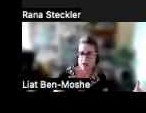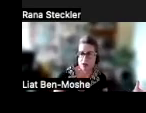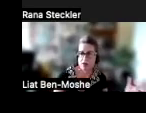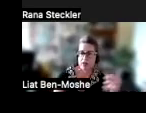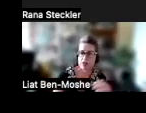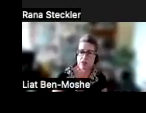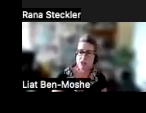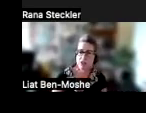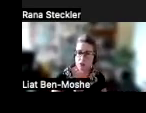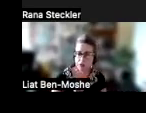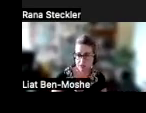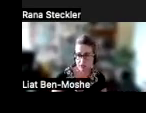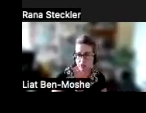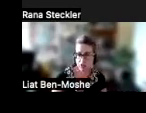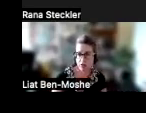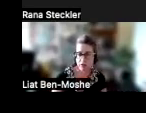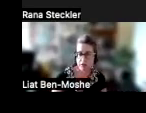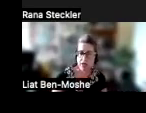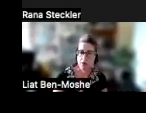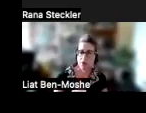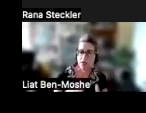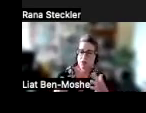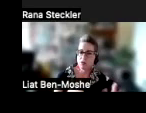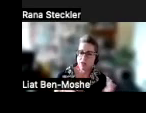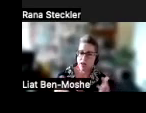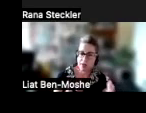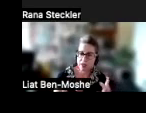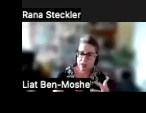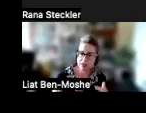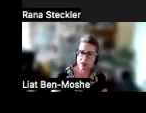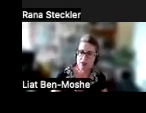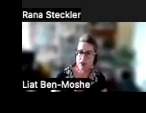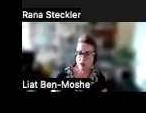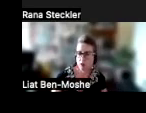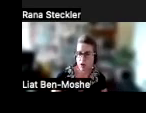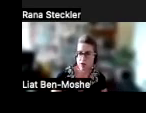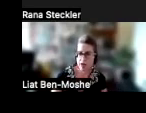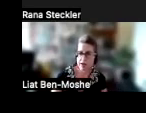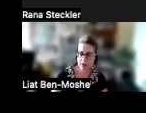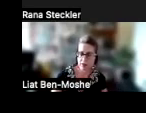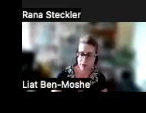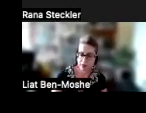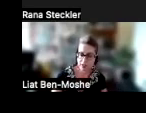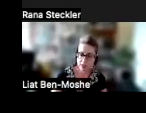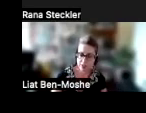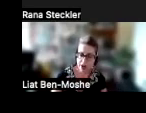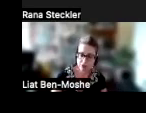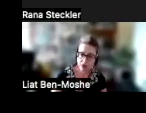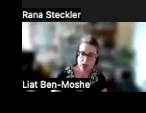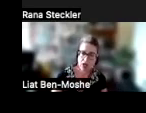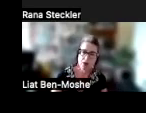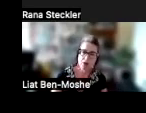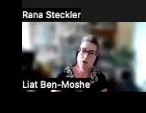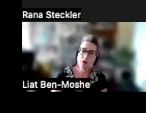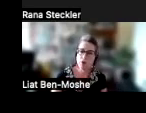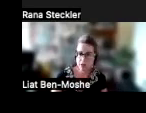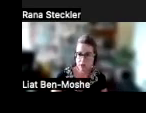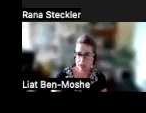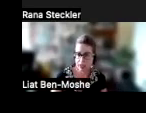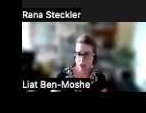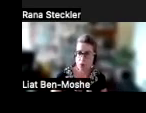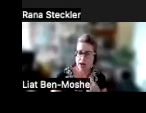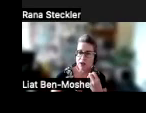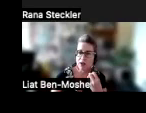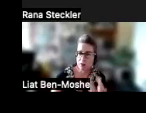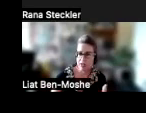rise of incarceration in prisons and jails. But in terms of timing, that's not, you know, quite right, as you can see in this graph. But more